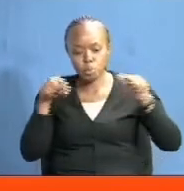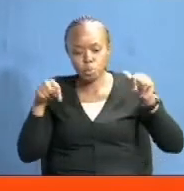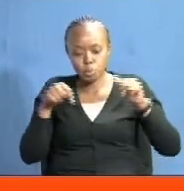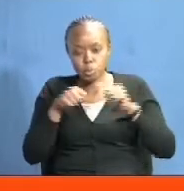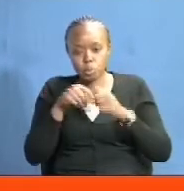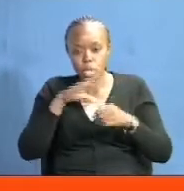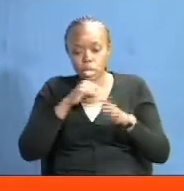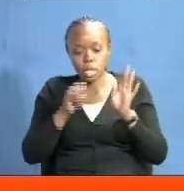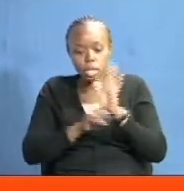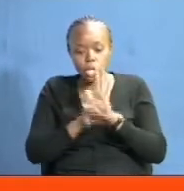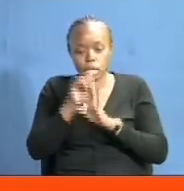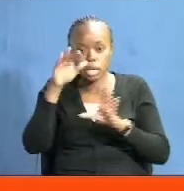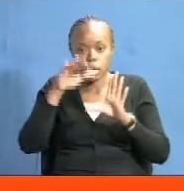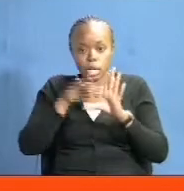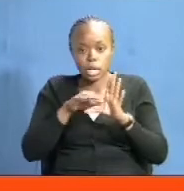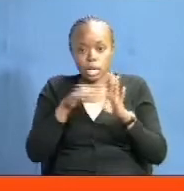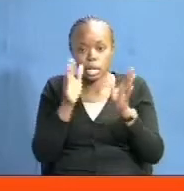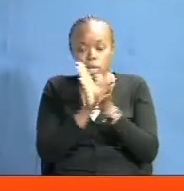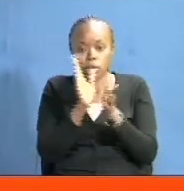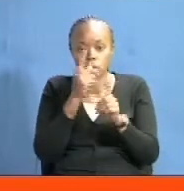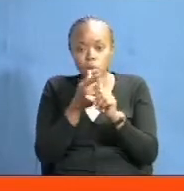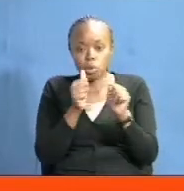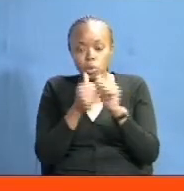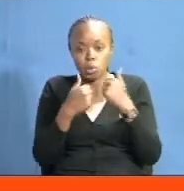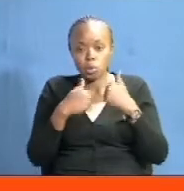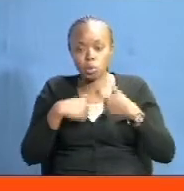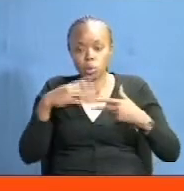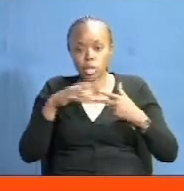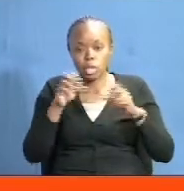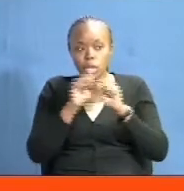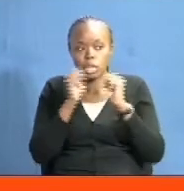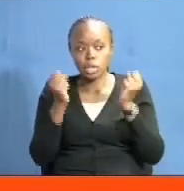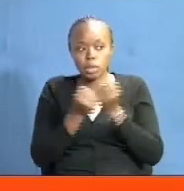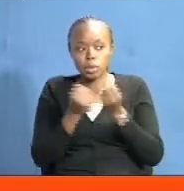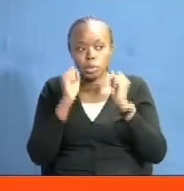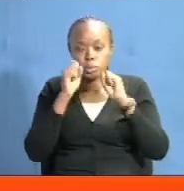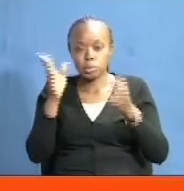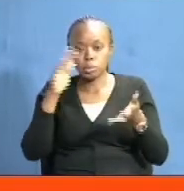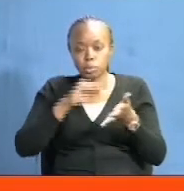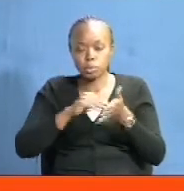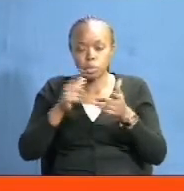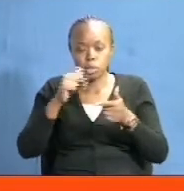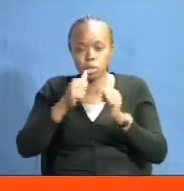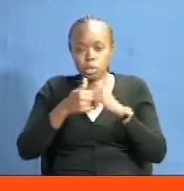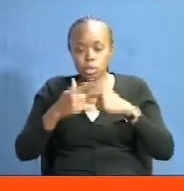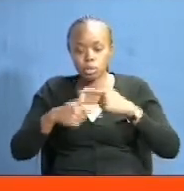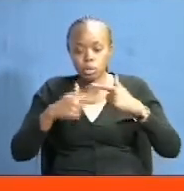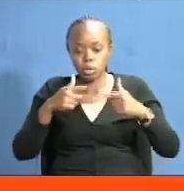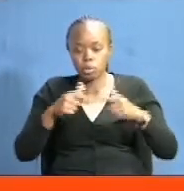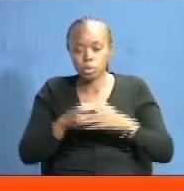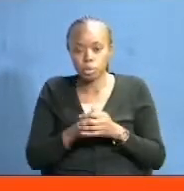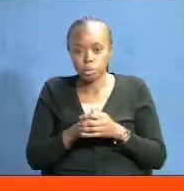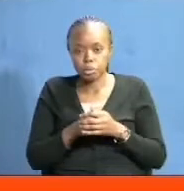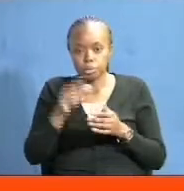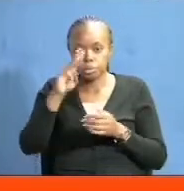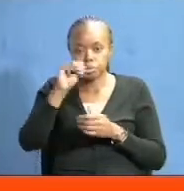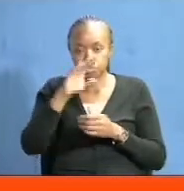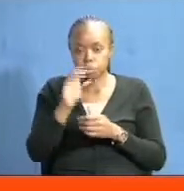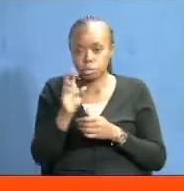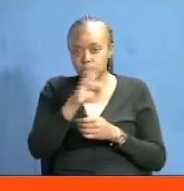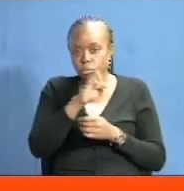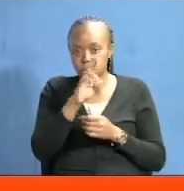and increase that vibrancy. Despite the electoral college system, we can regain that vibrancy. Now, Maurice, talking about